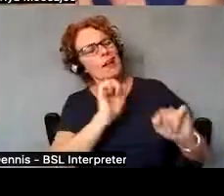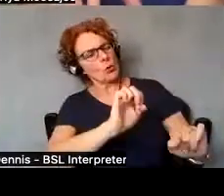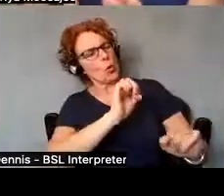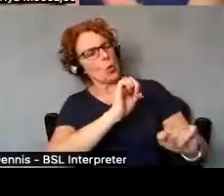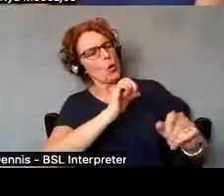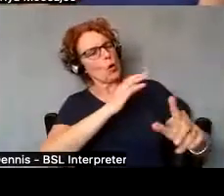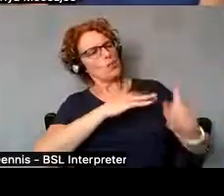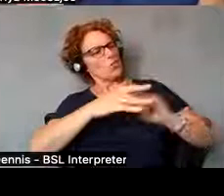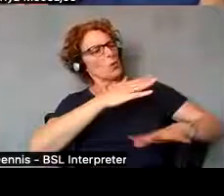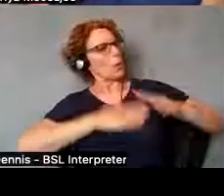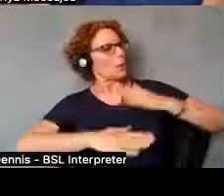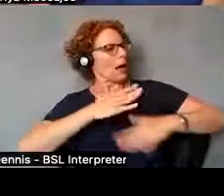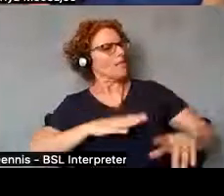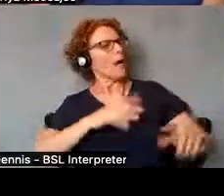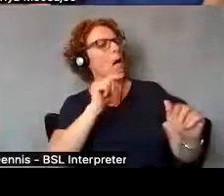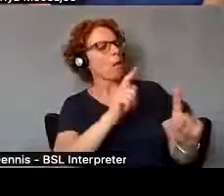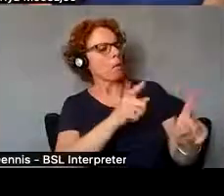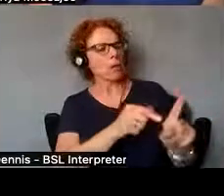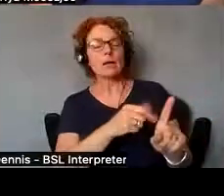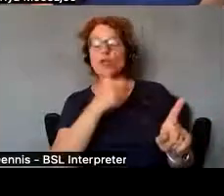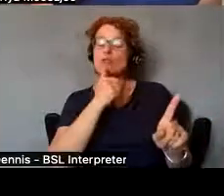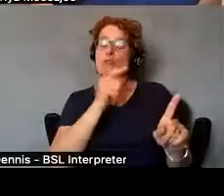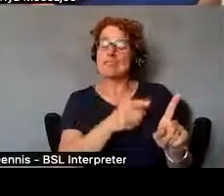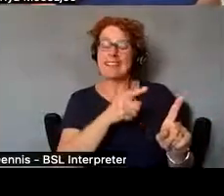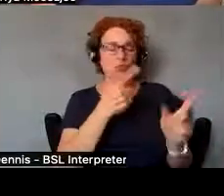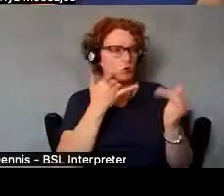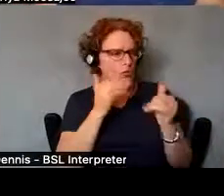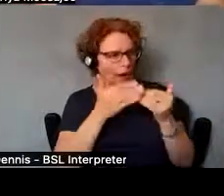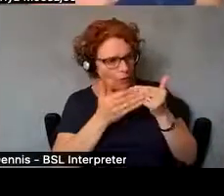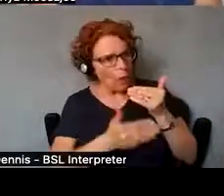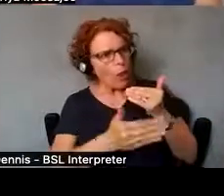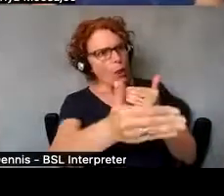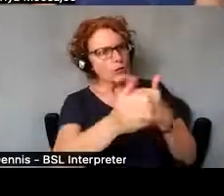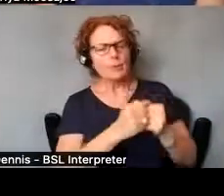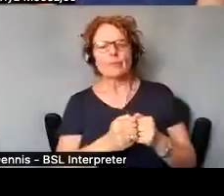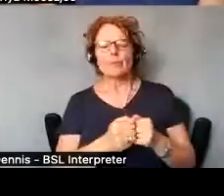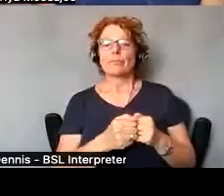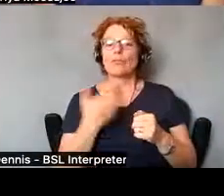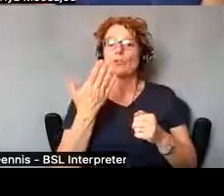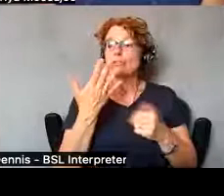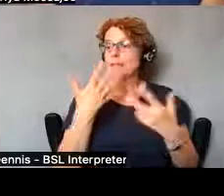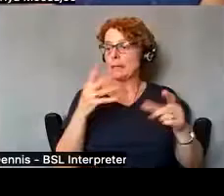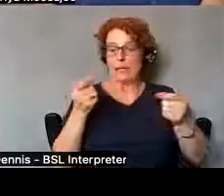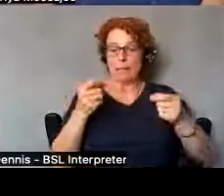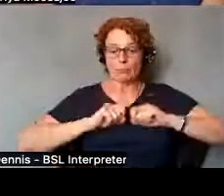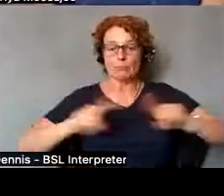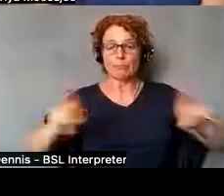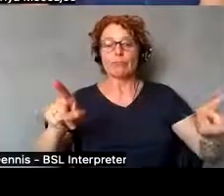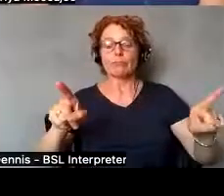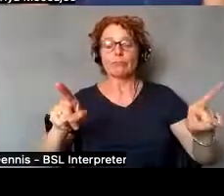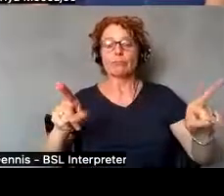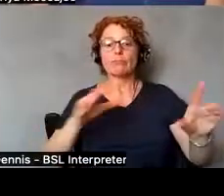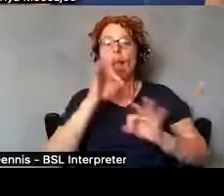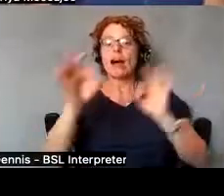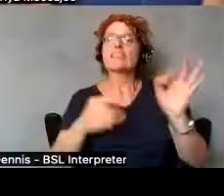try to correlate, so we can use this as a tool to monitor you in the long term. And we recently sent out an email asking for